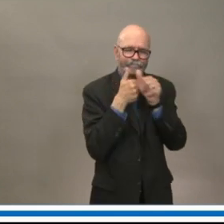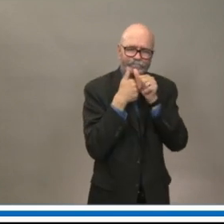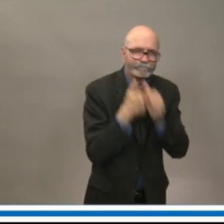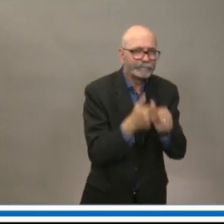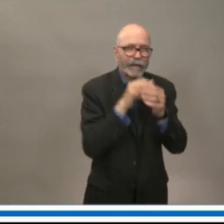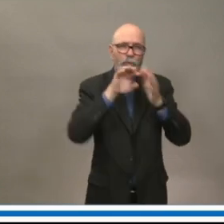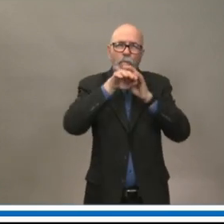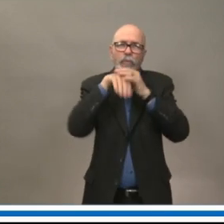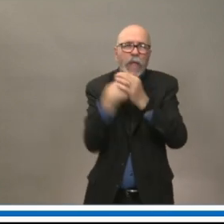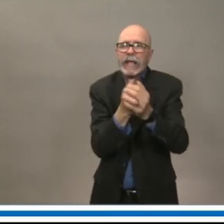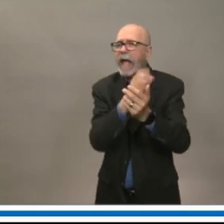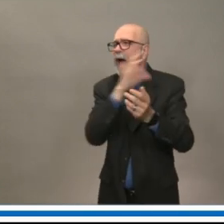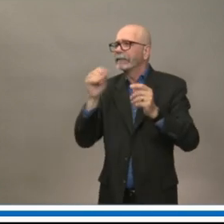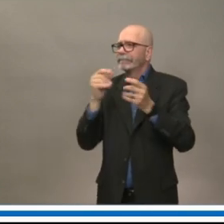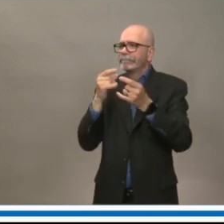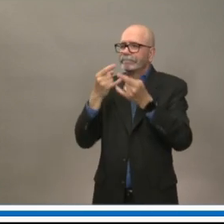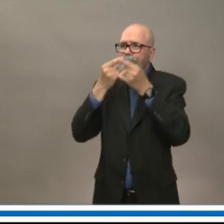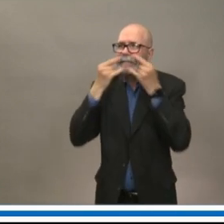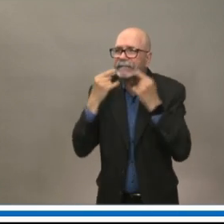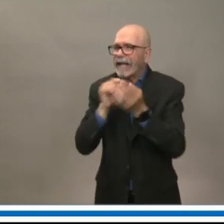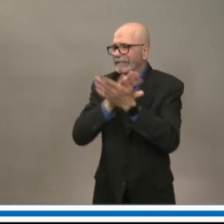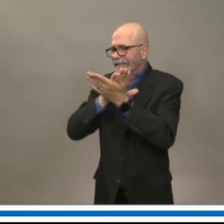all of Nova Scotians